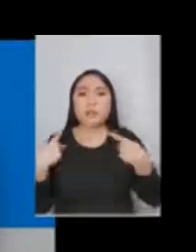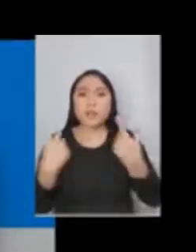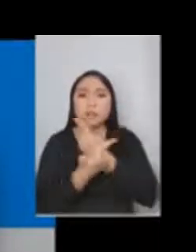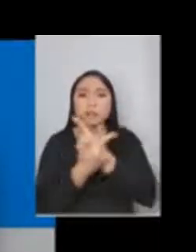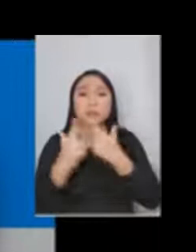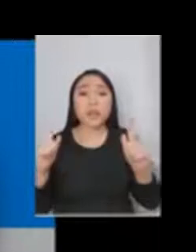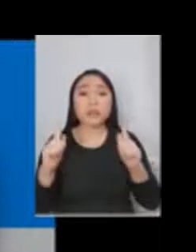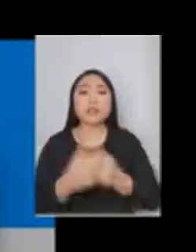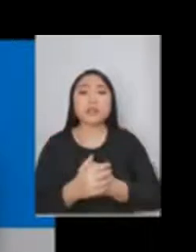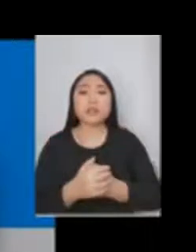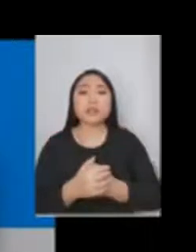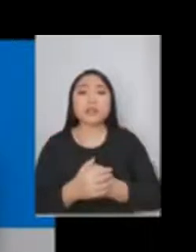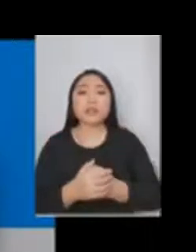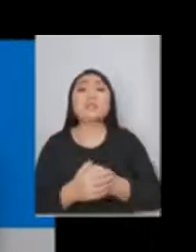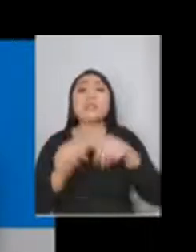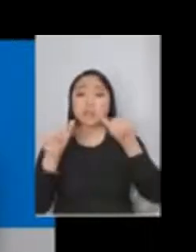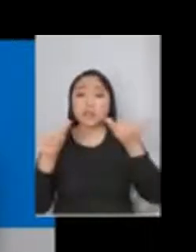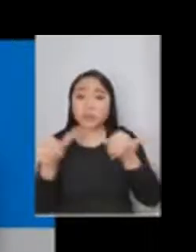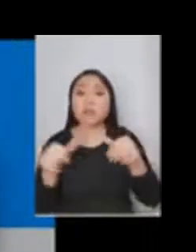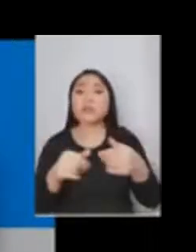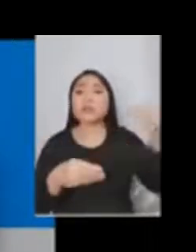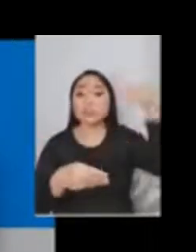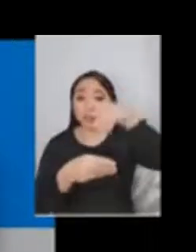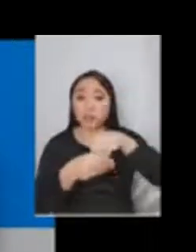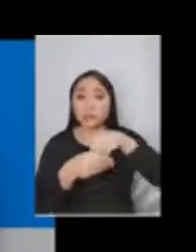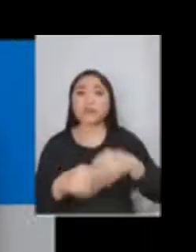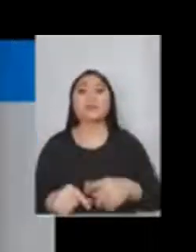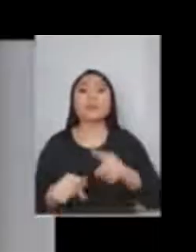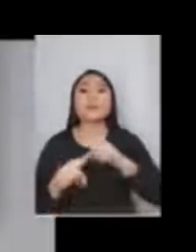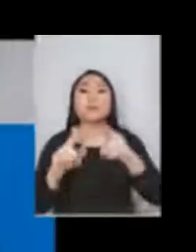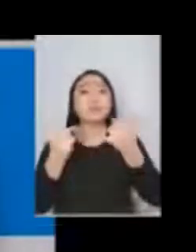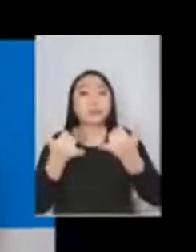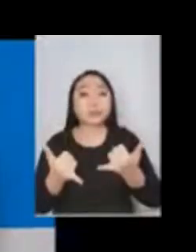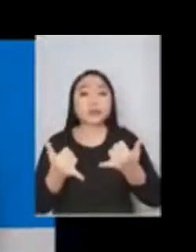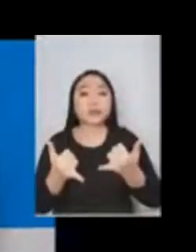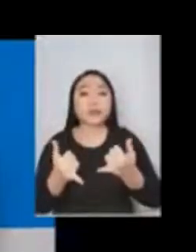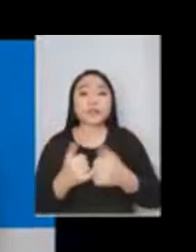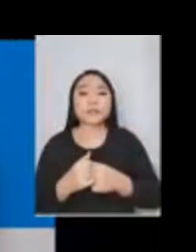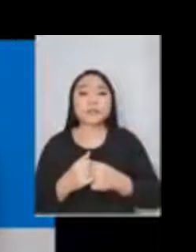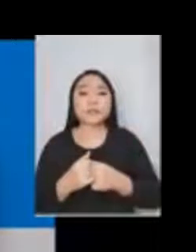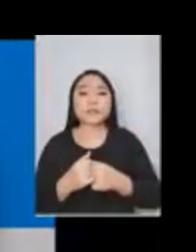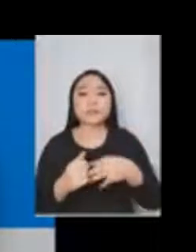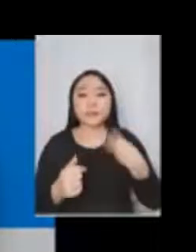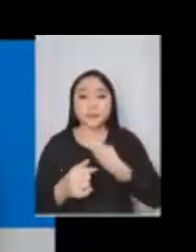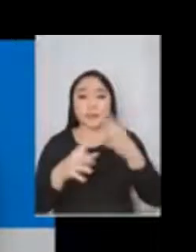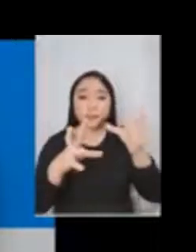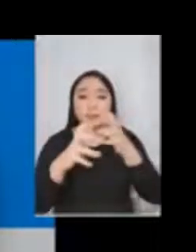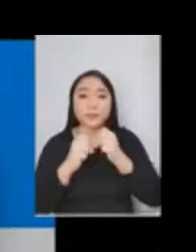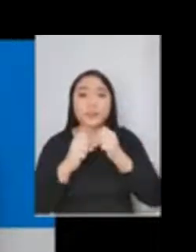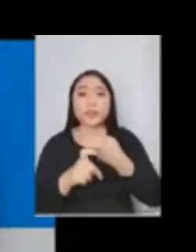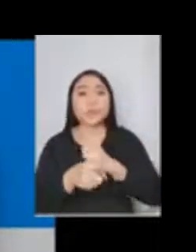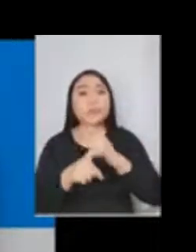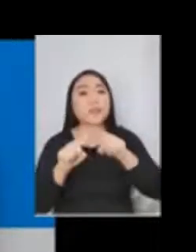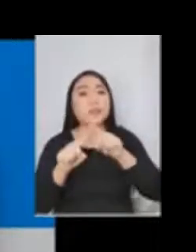course, mula sa ating attached agencies ng DOST. So, ilan sa mga online sources